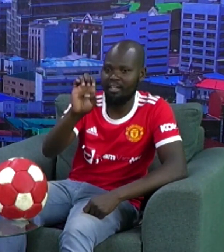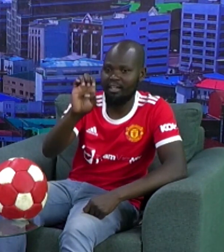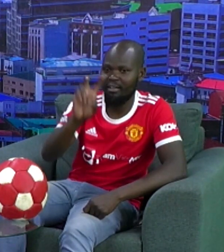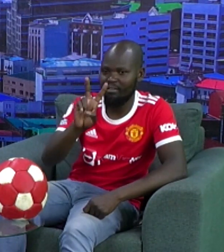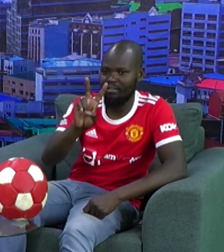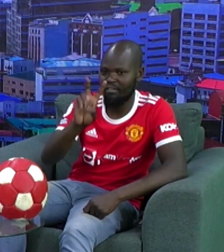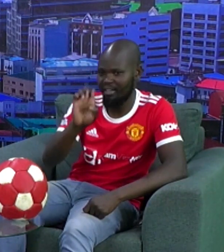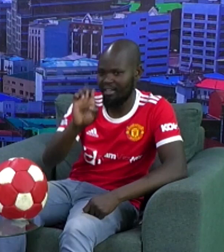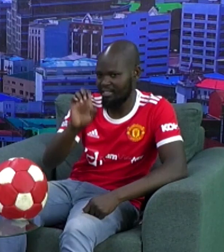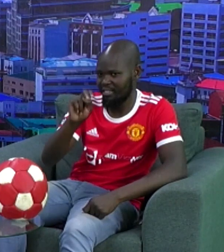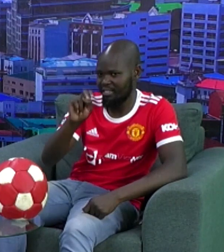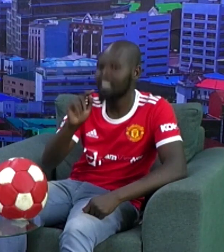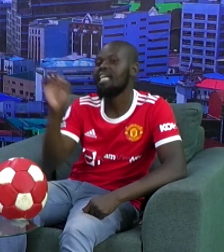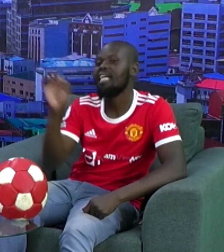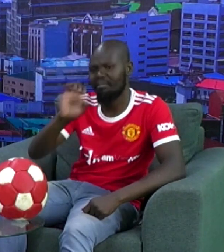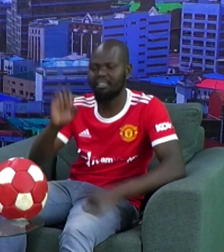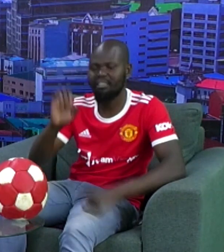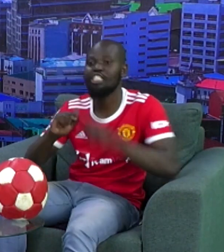Everton. Mm-hmm.